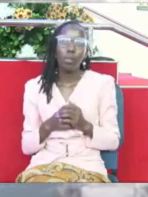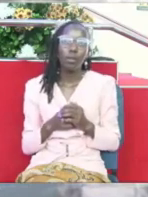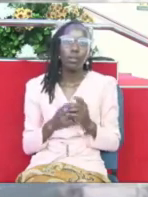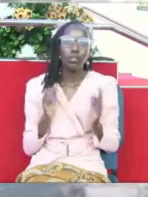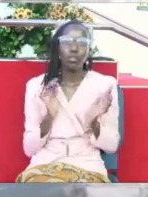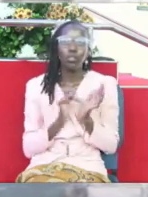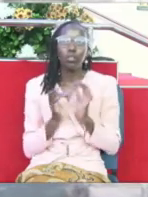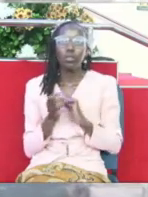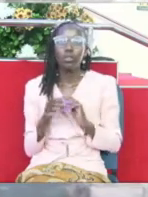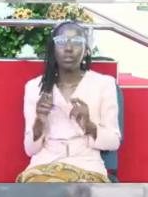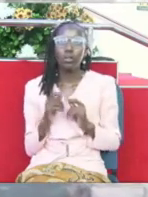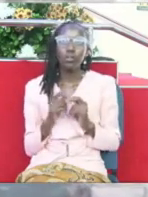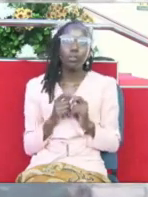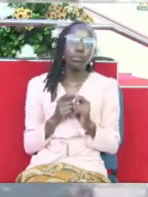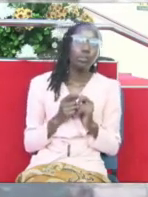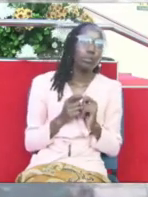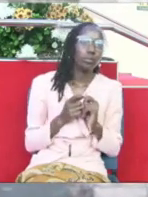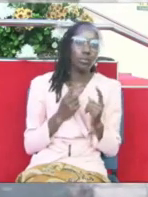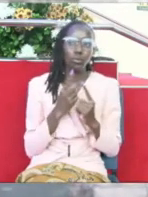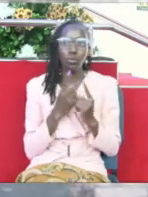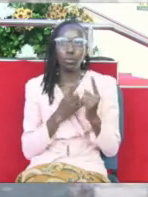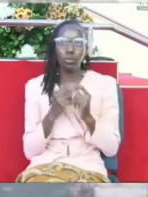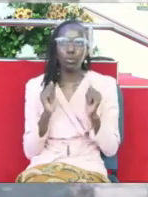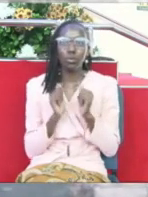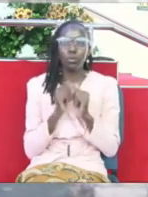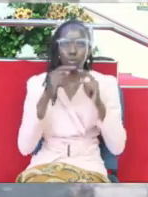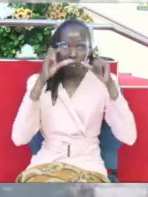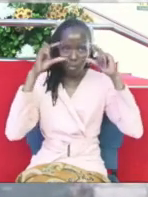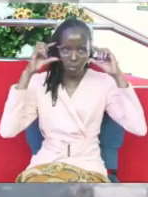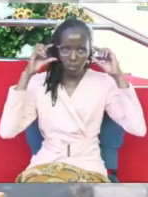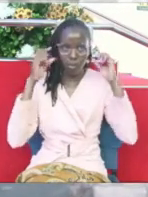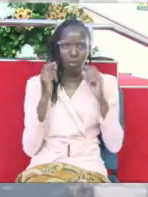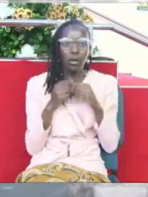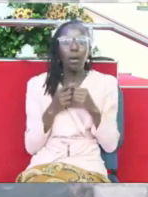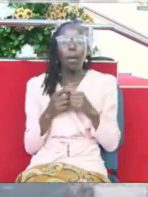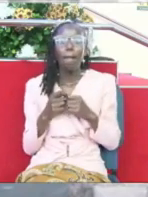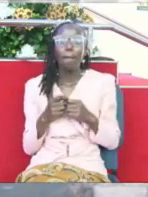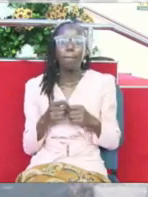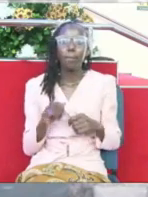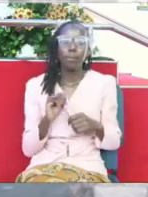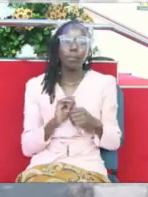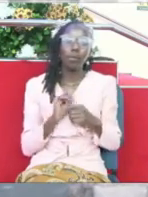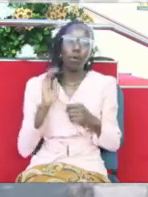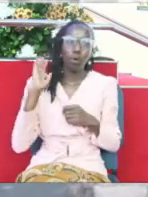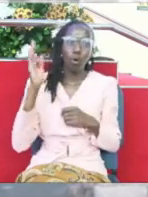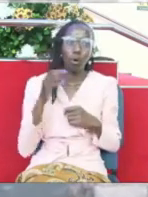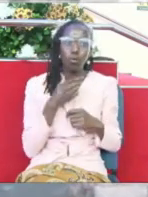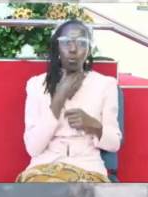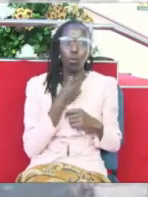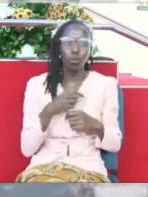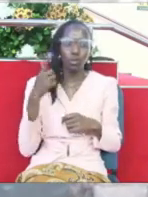nataka nikutume. To go and deliver the Israelites. Uende uwakomboe wana wa Israeli. You realize Moses did not say I was waiting for